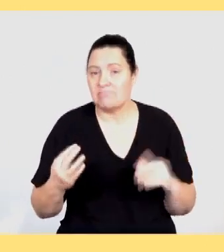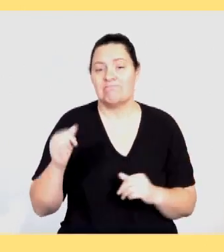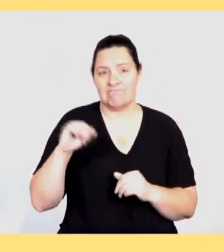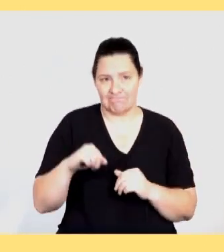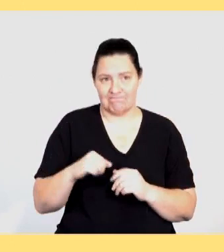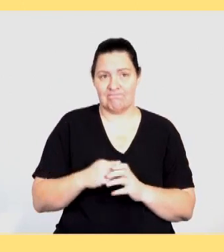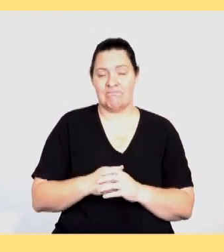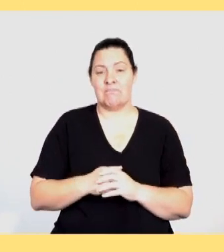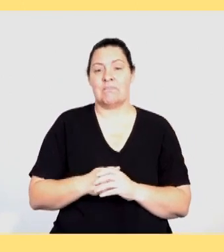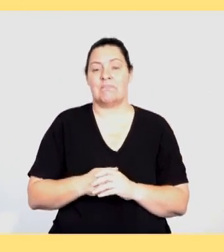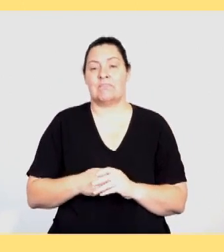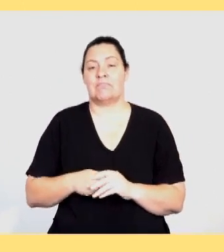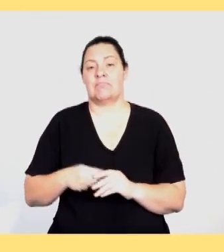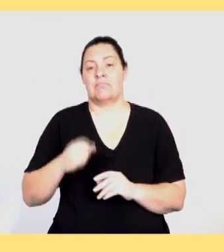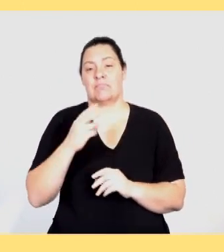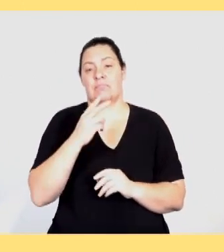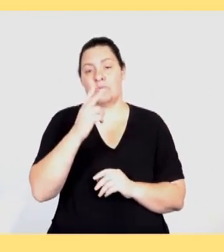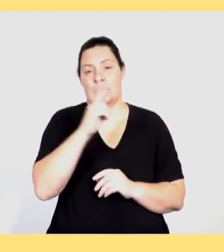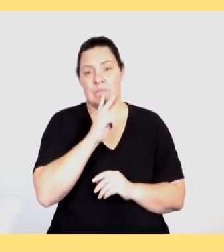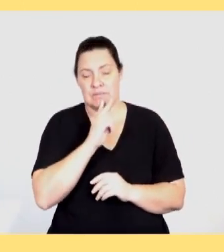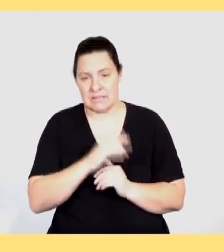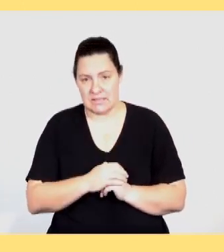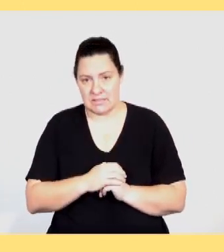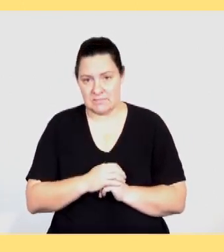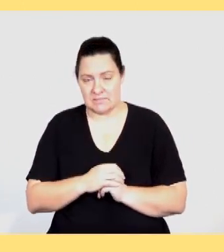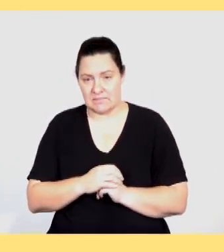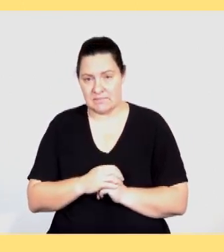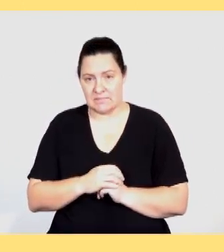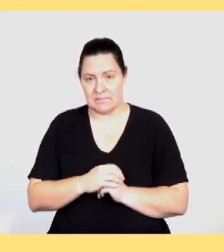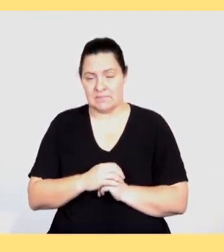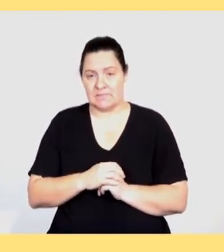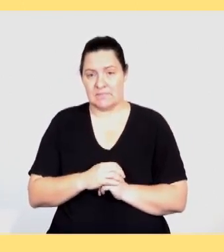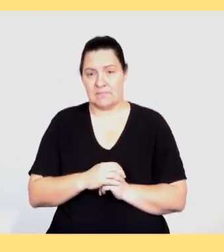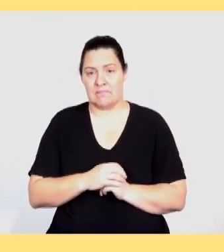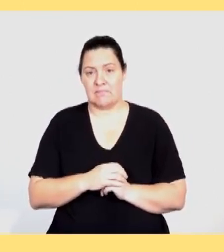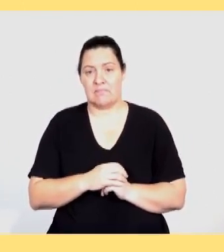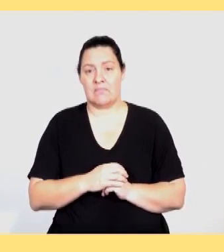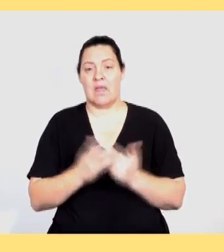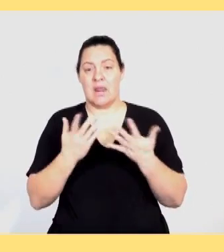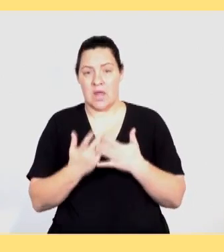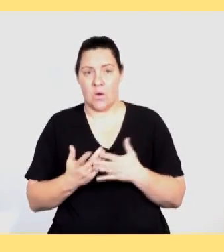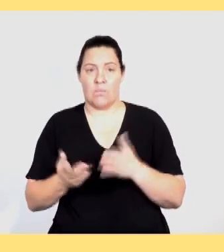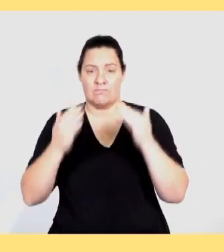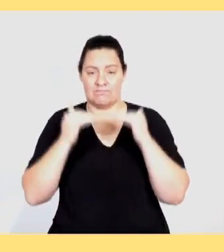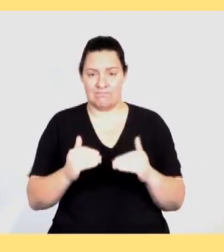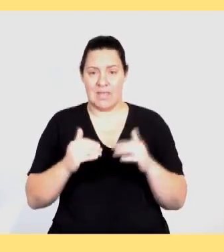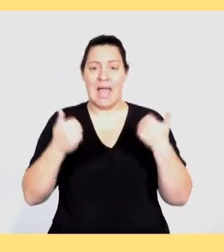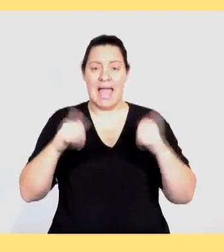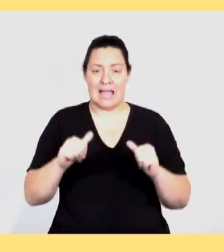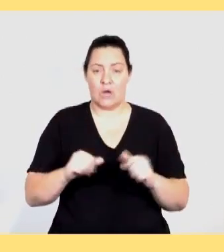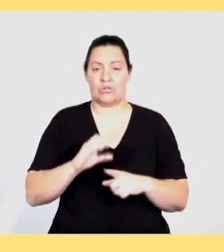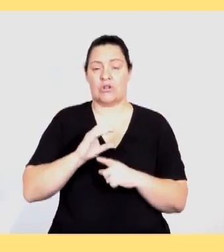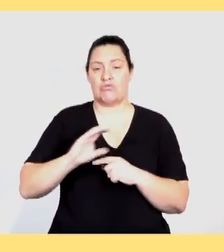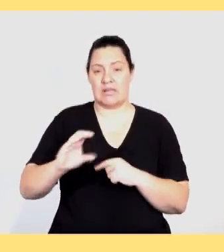much? Here, returned goods of how much? 2,000. Minus 2,000. And then I'm going to come now to the